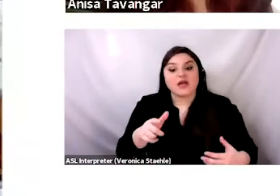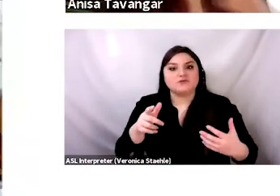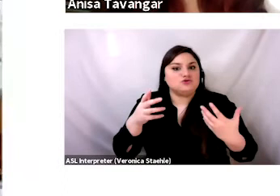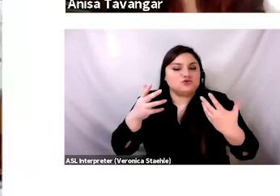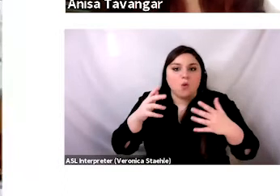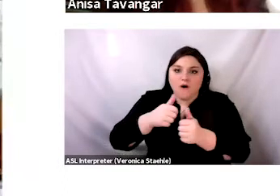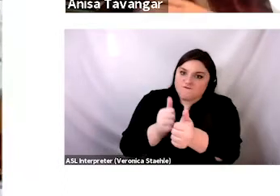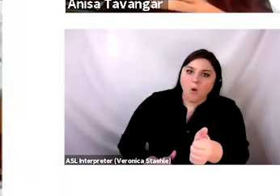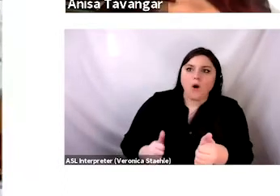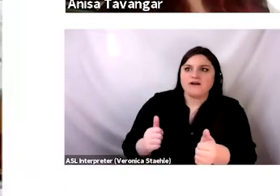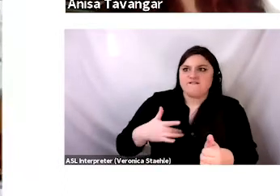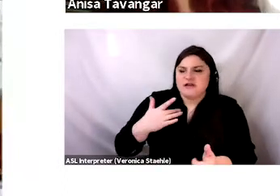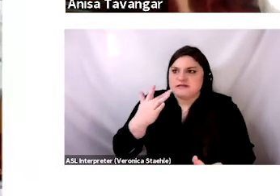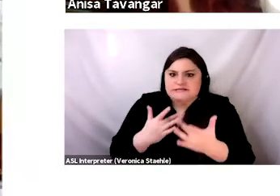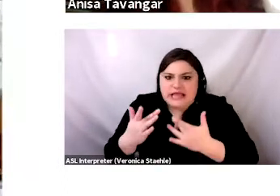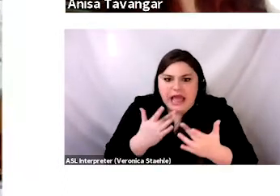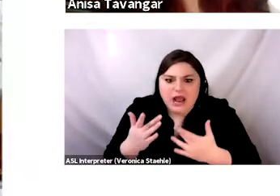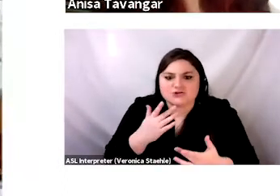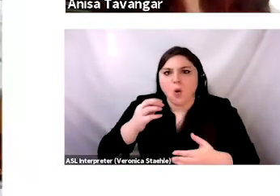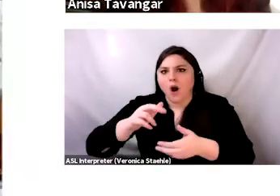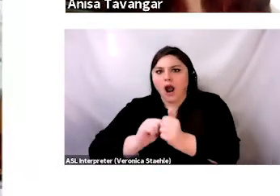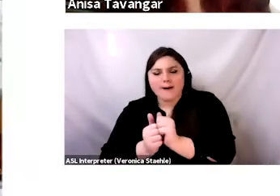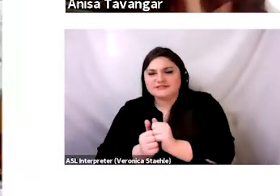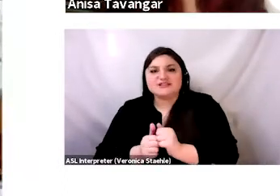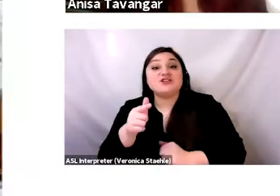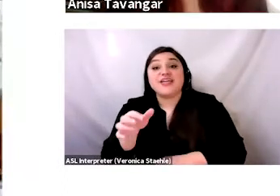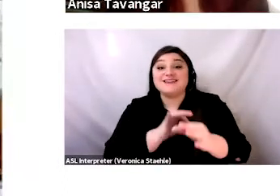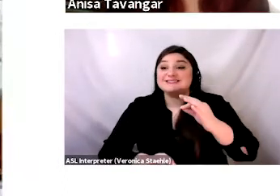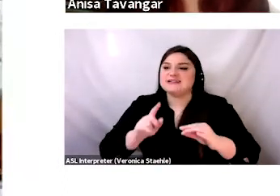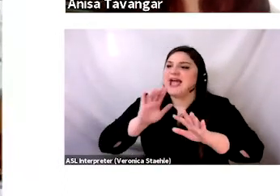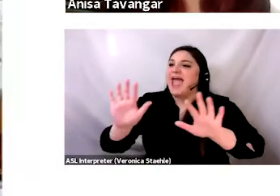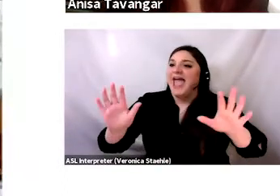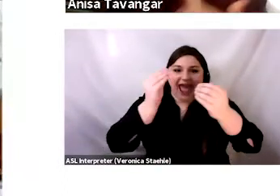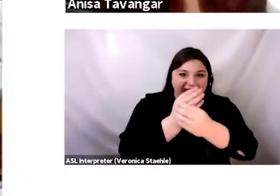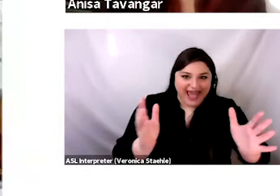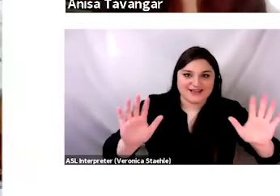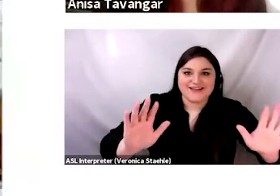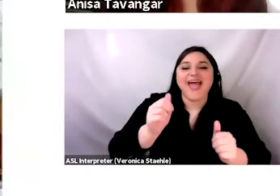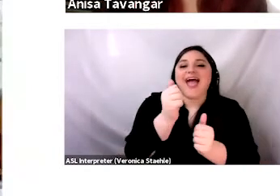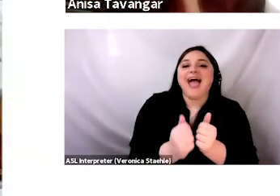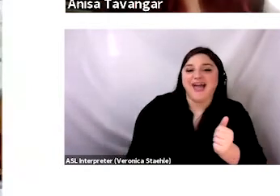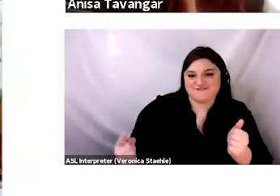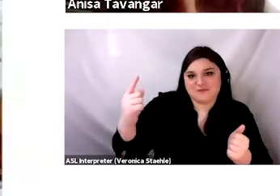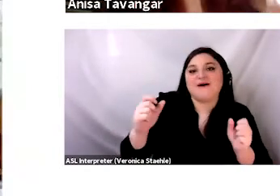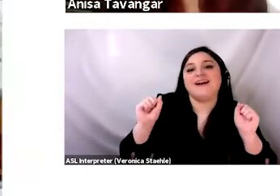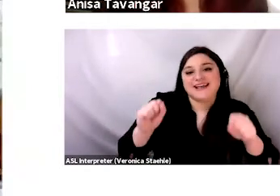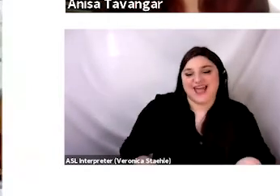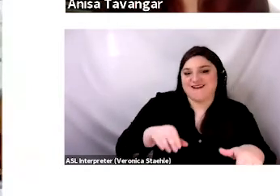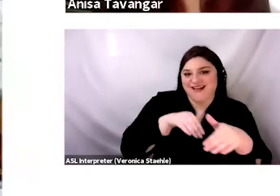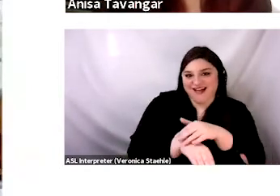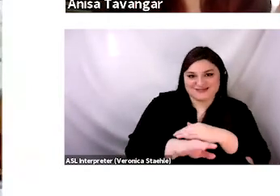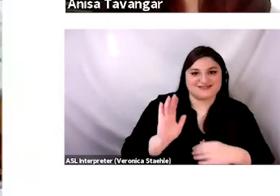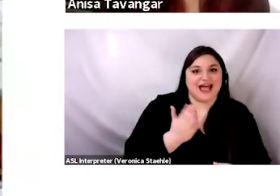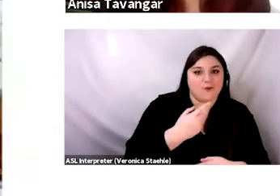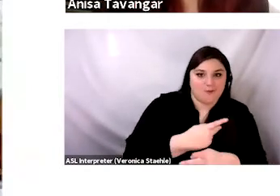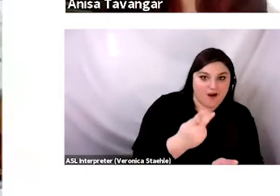mindset that breeds competition and comparison, they've said, everyone can have our products. Everybody can have access, that will communicate very